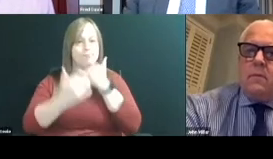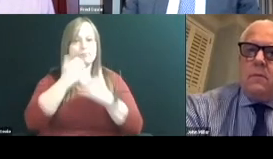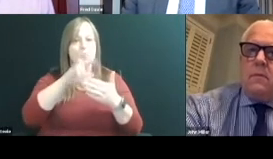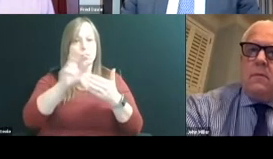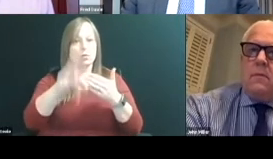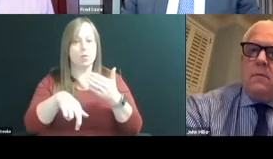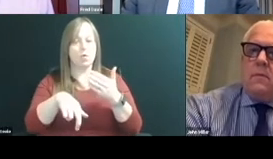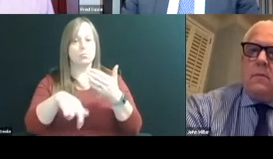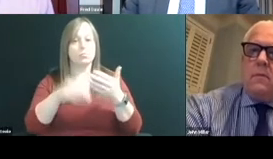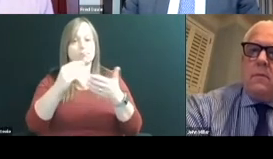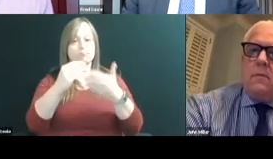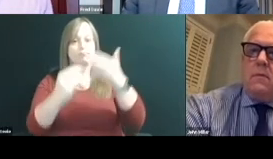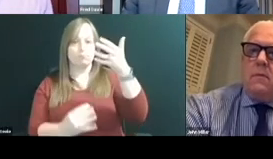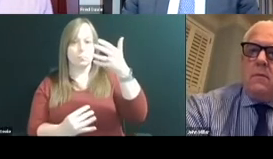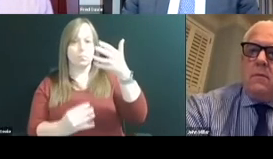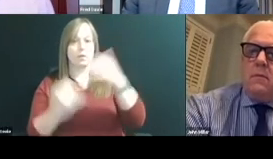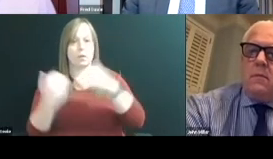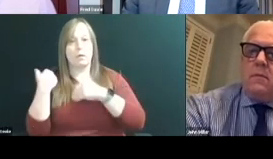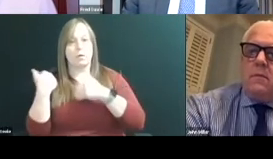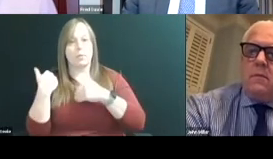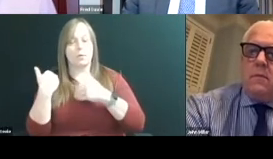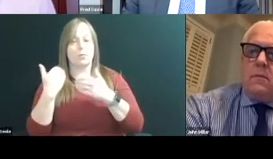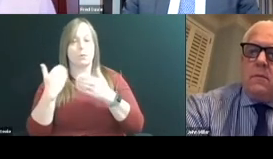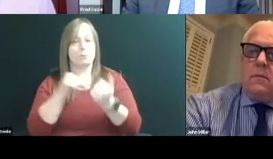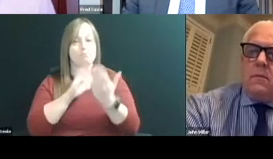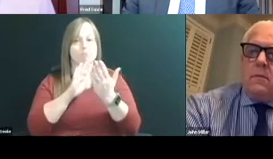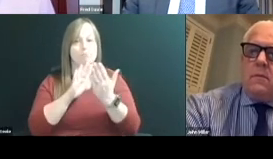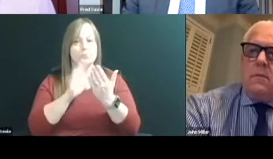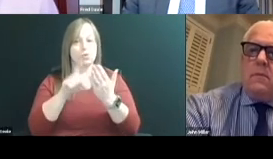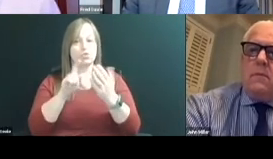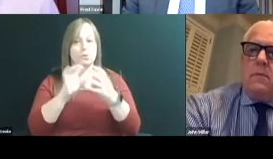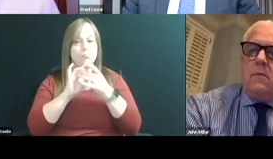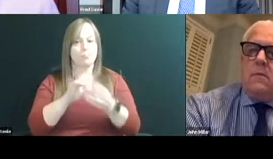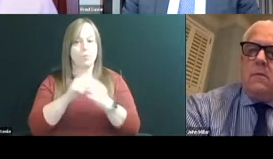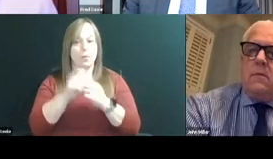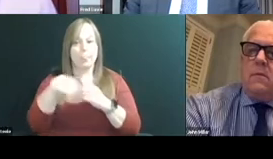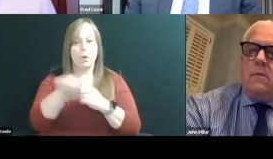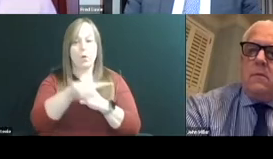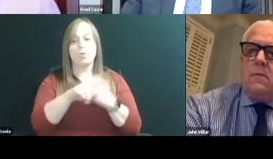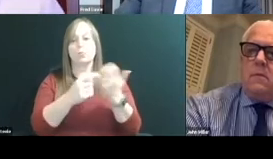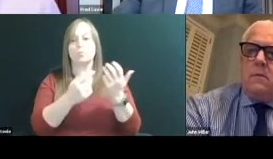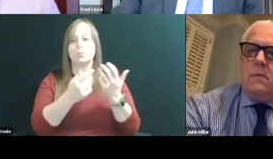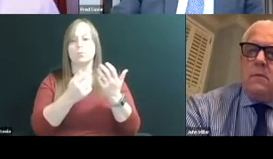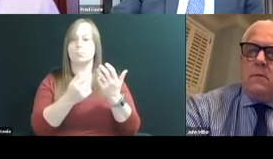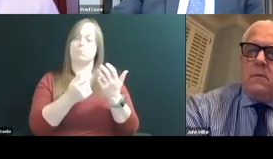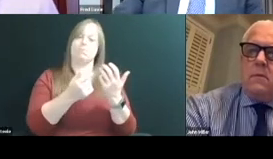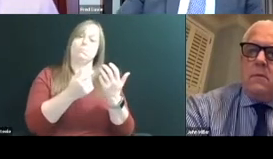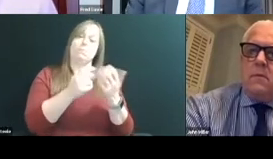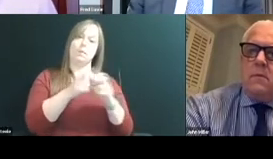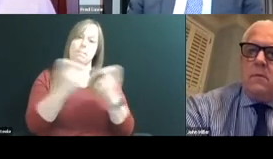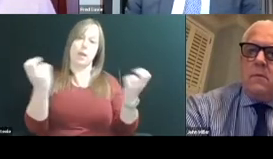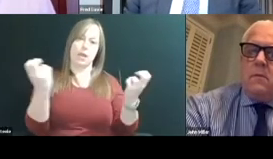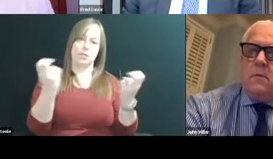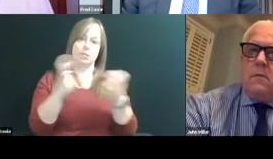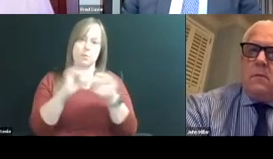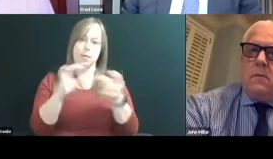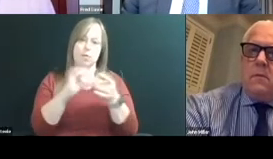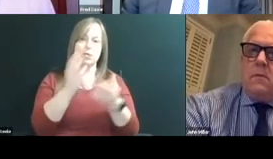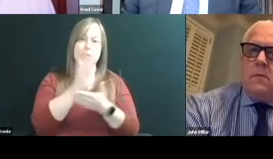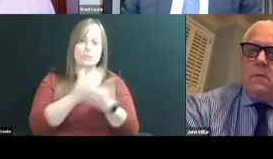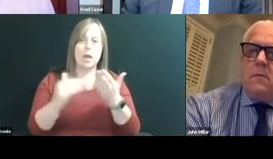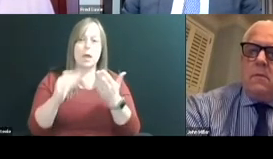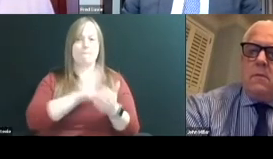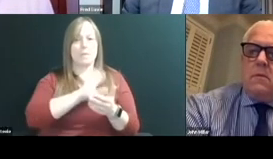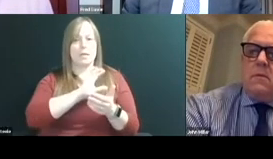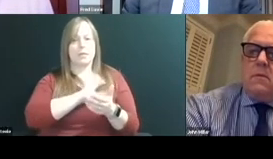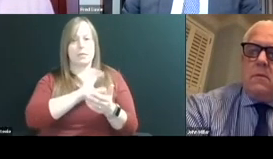resultant accountability measures that should come with them, with, as our panelists have mentioned, some